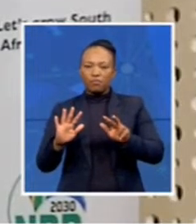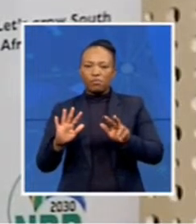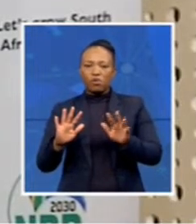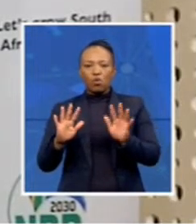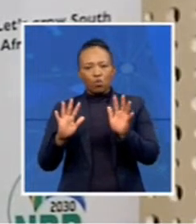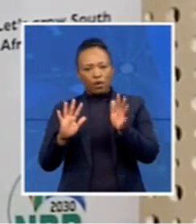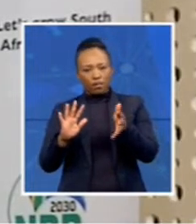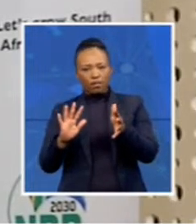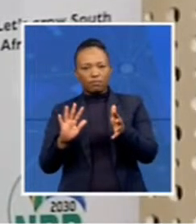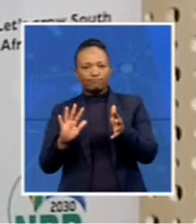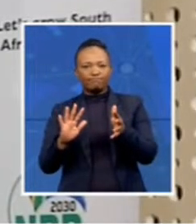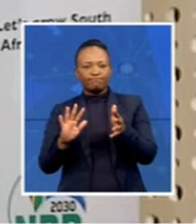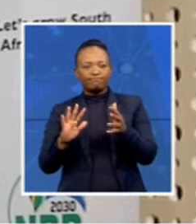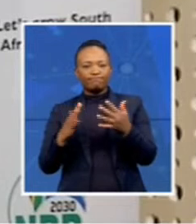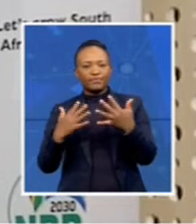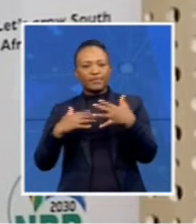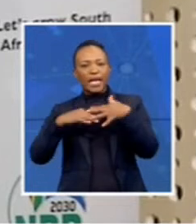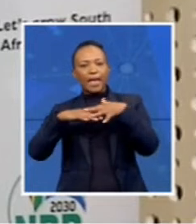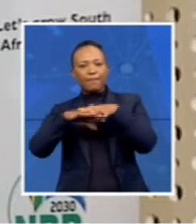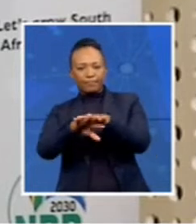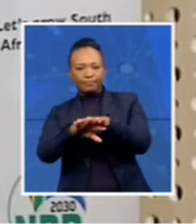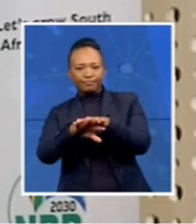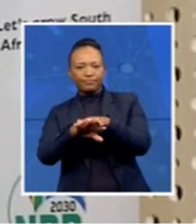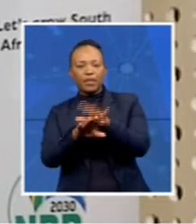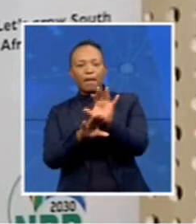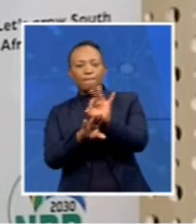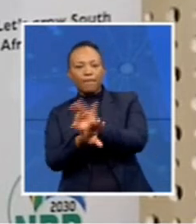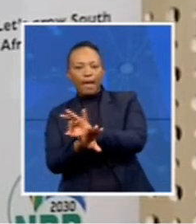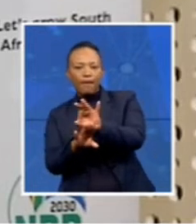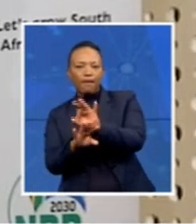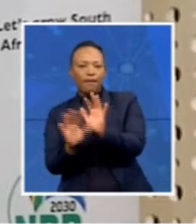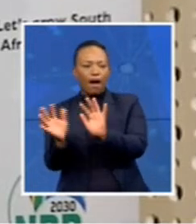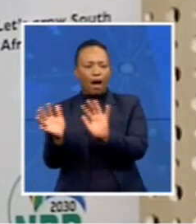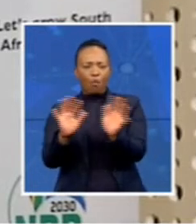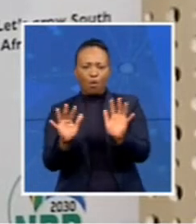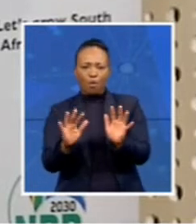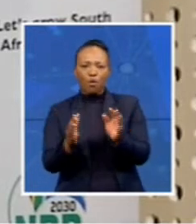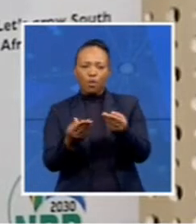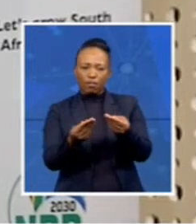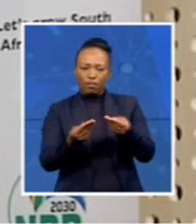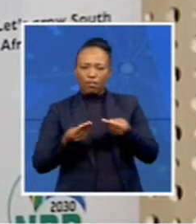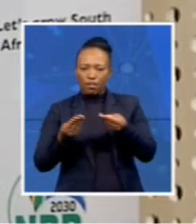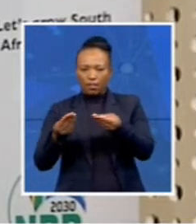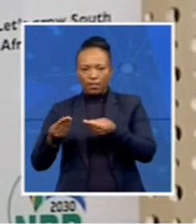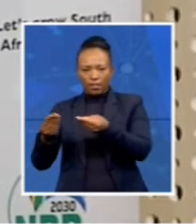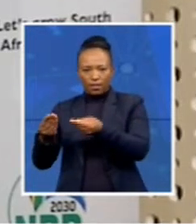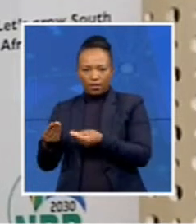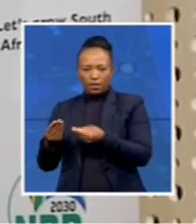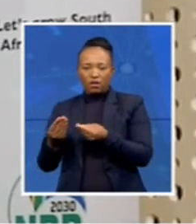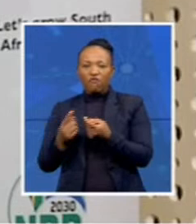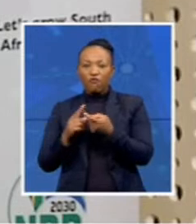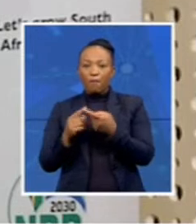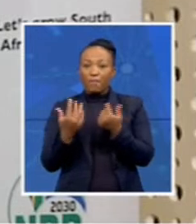plan of all the outcomes on all the 8 themes. And of course, the